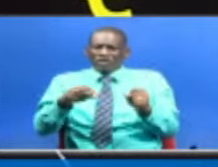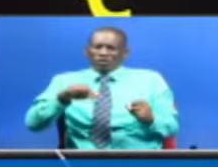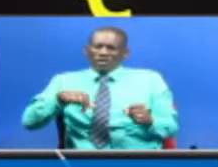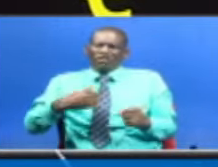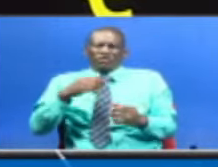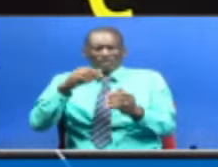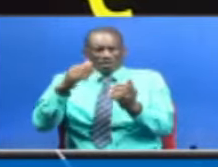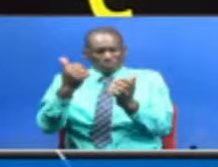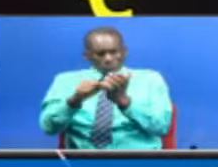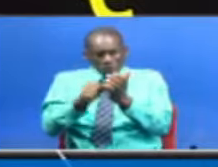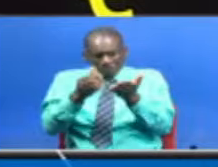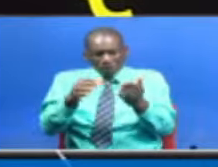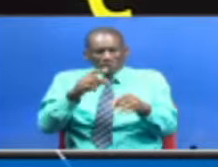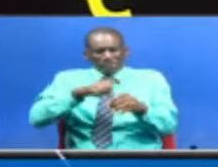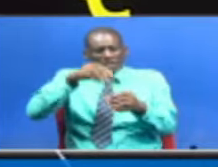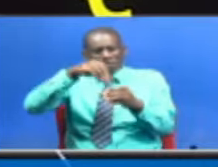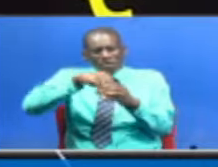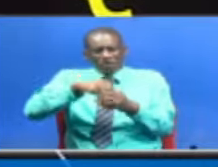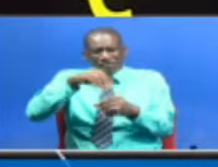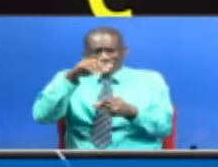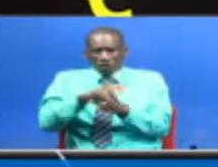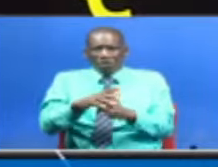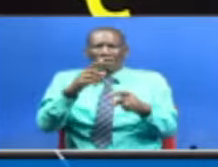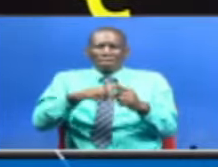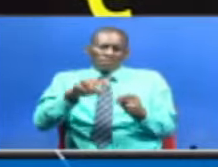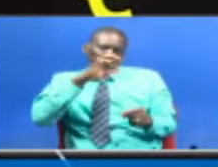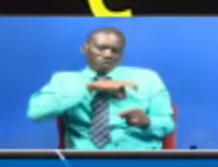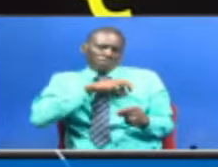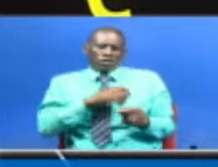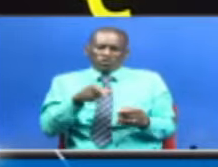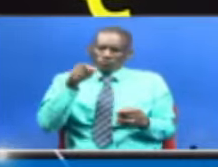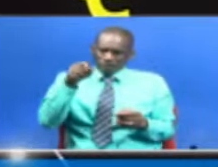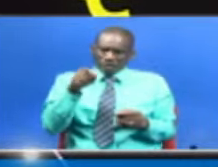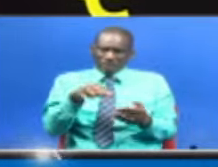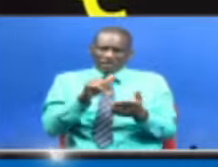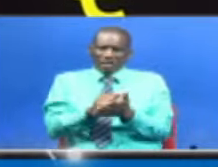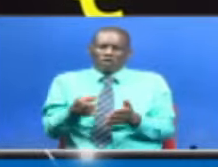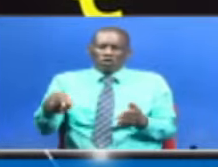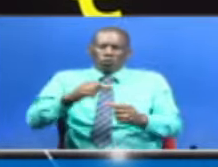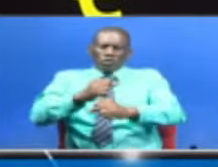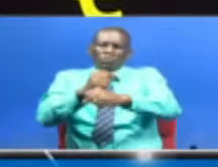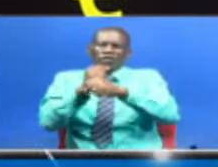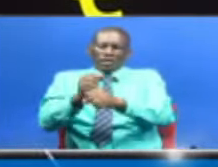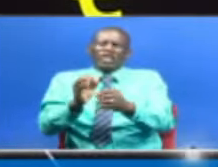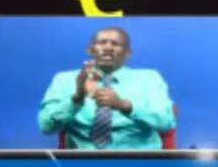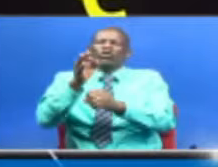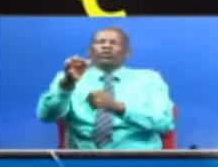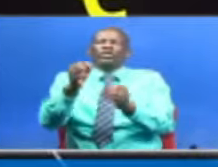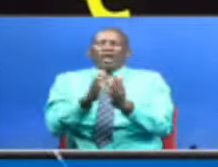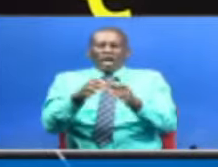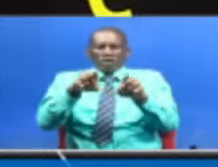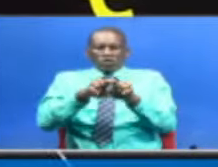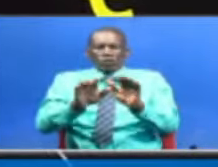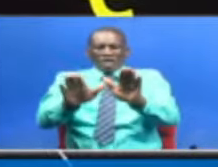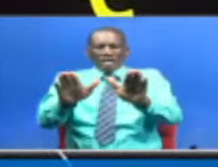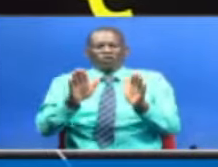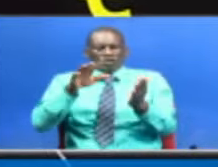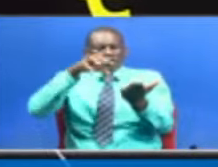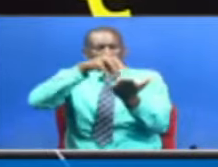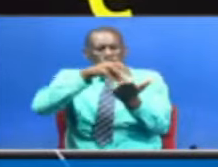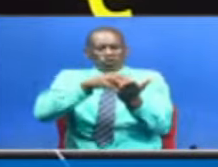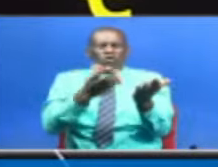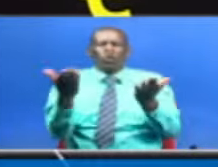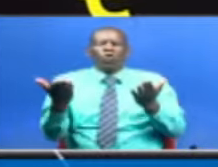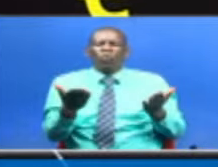now when we are investing heavily, but the benefit of it is that we are securing our future and also avoiding situations where there